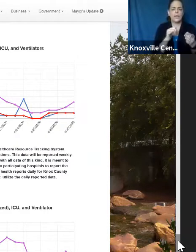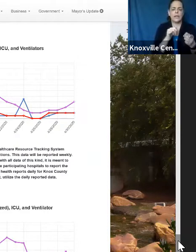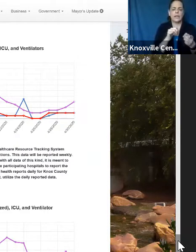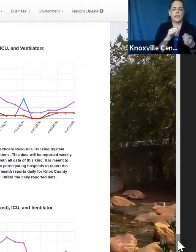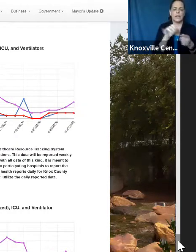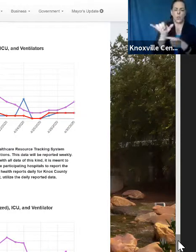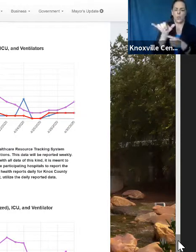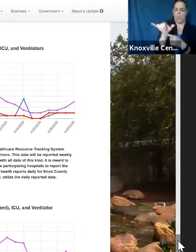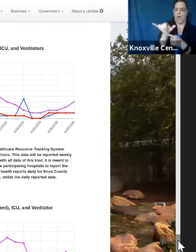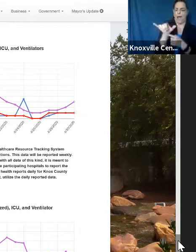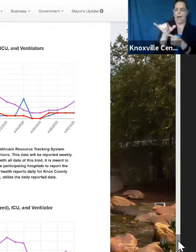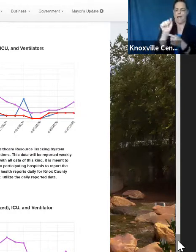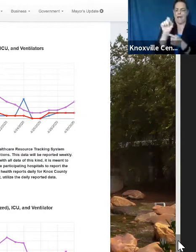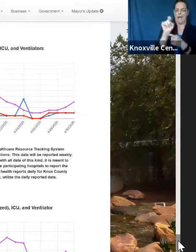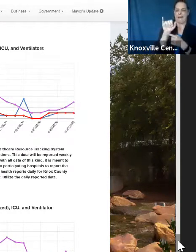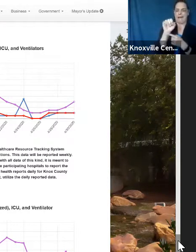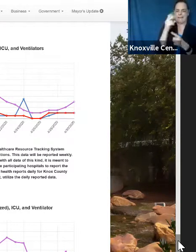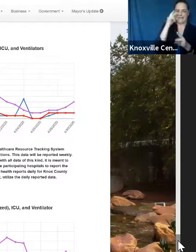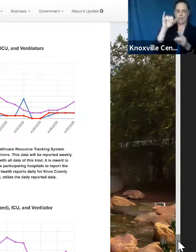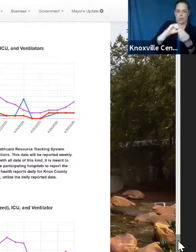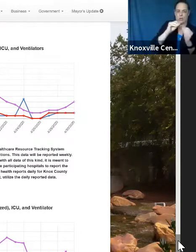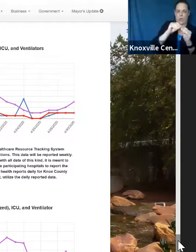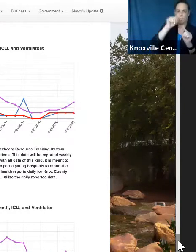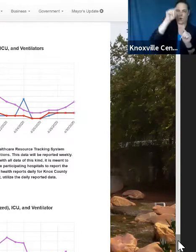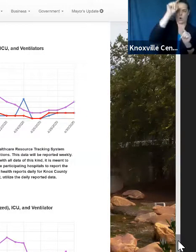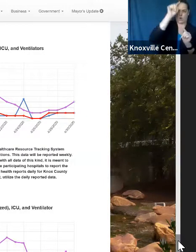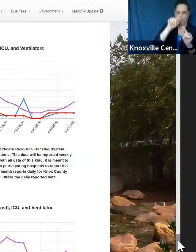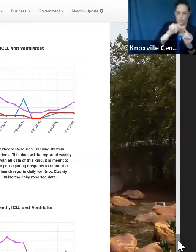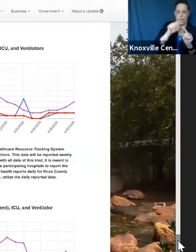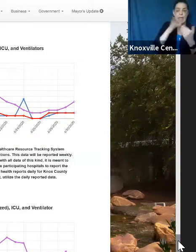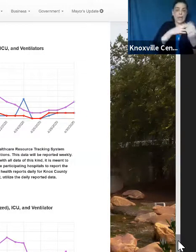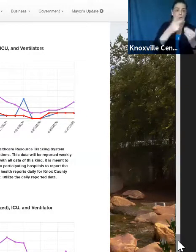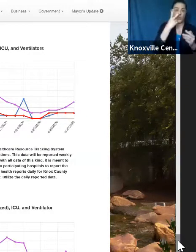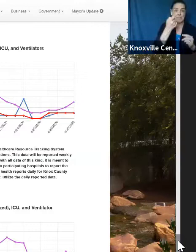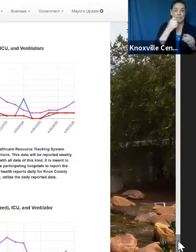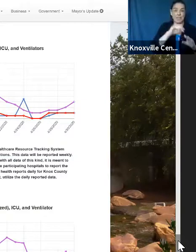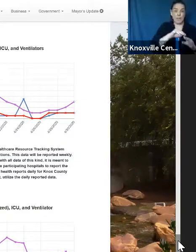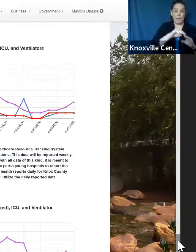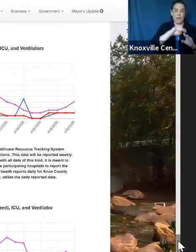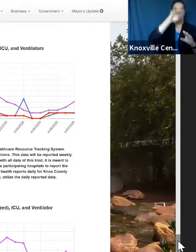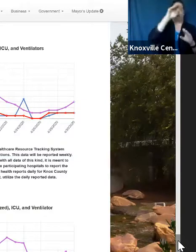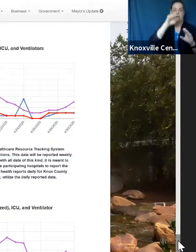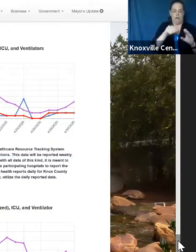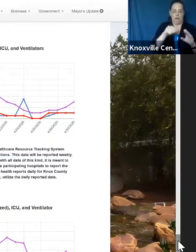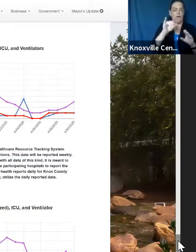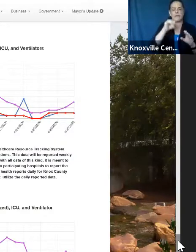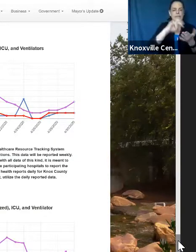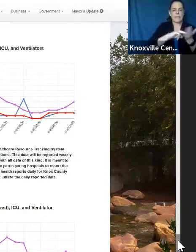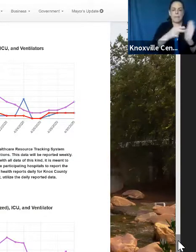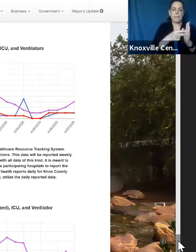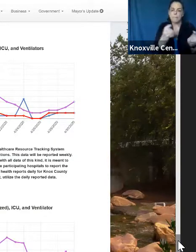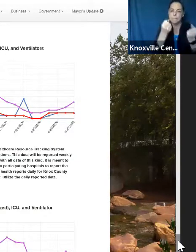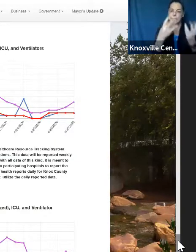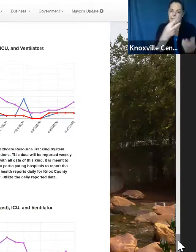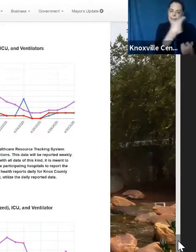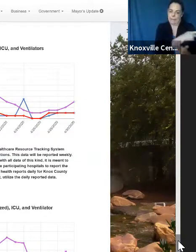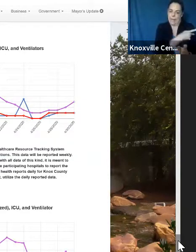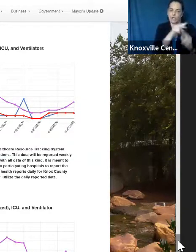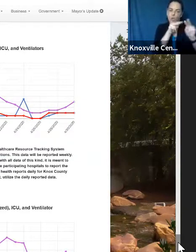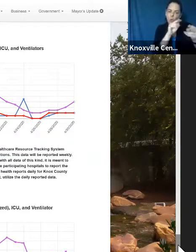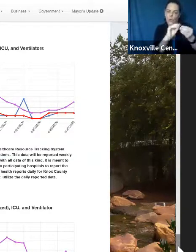y-axis to look at what those numbers are. Even if you see a slight elevation, it's still not necessarily a whole lot of patients in the hospital.